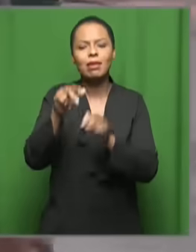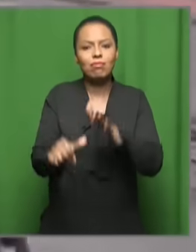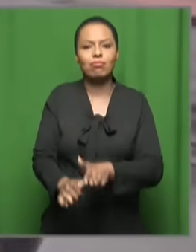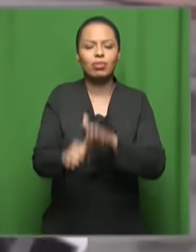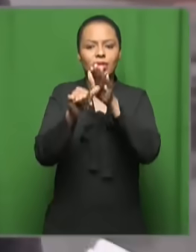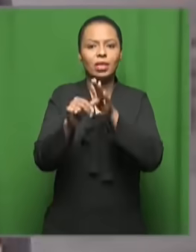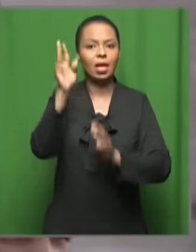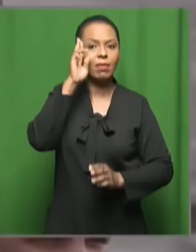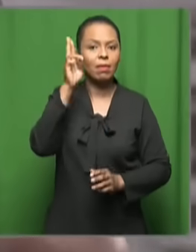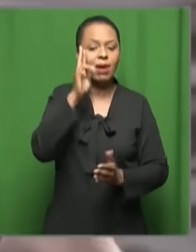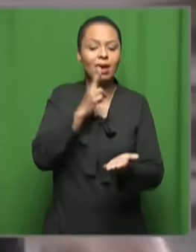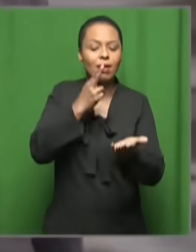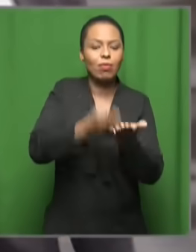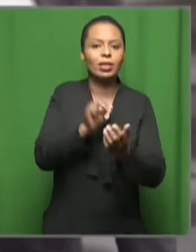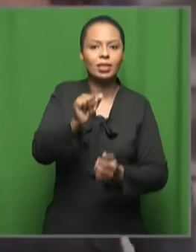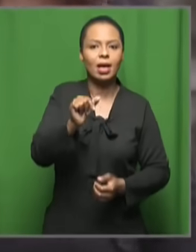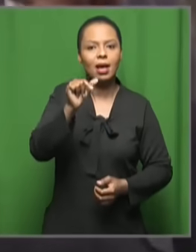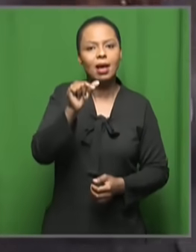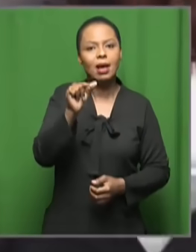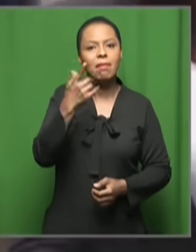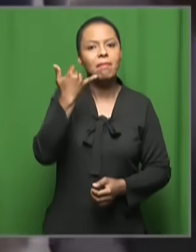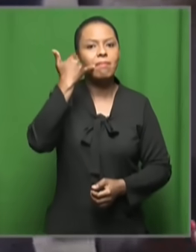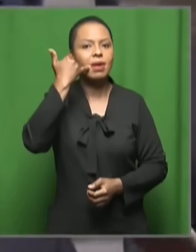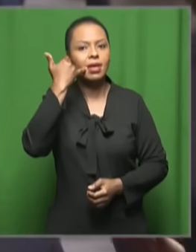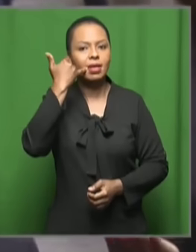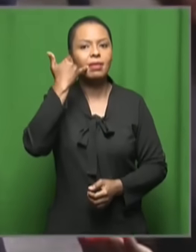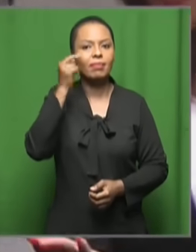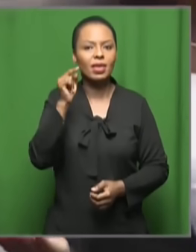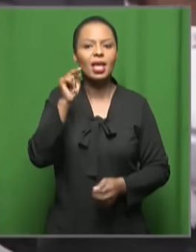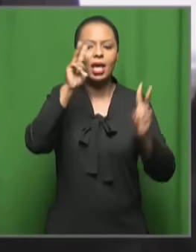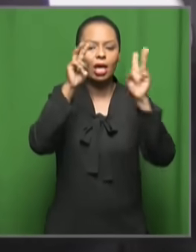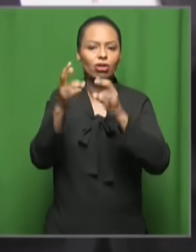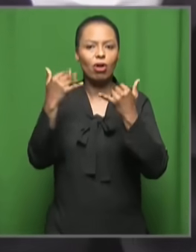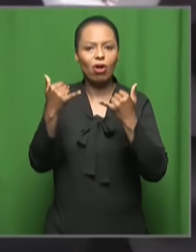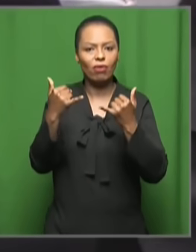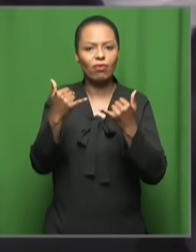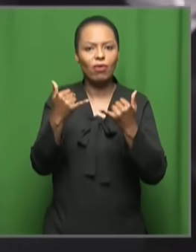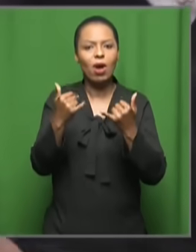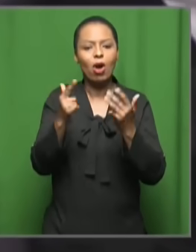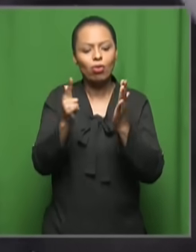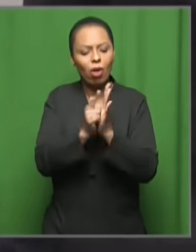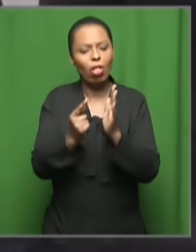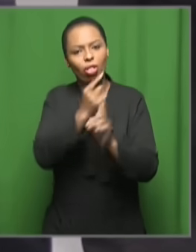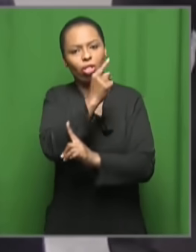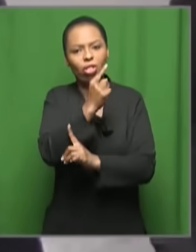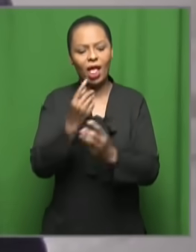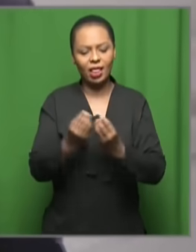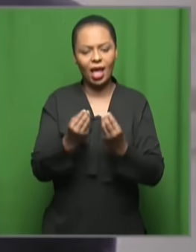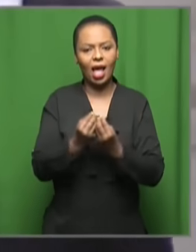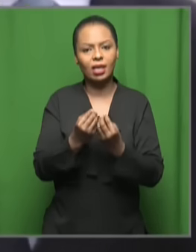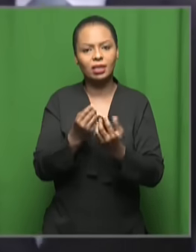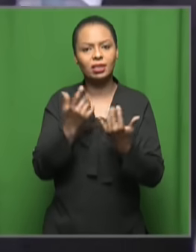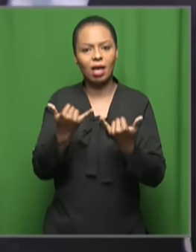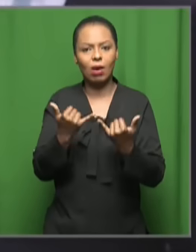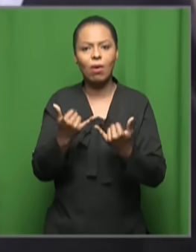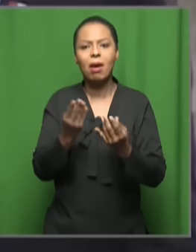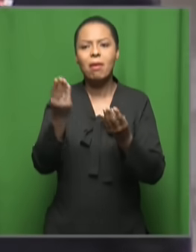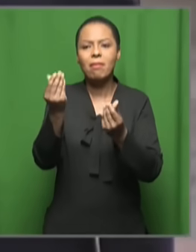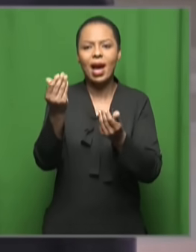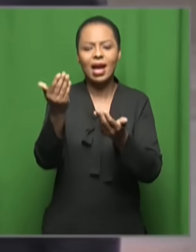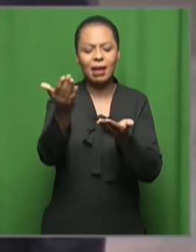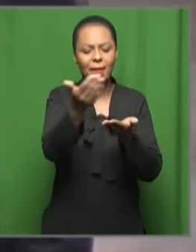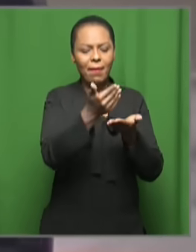report on illicit outflows gave us a picture of how much is being diverted, the money that